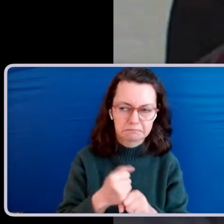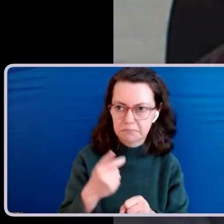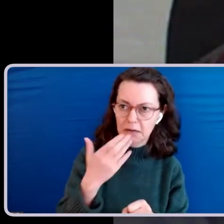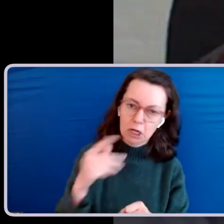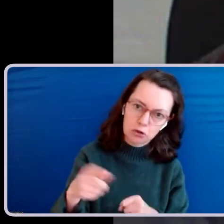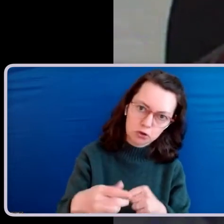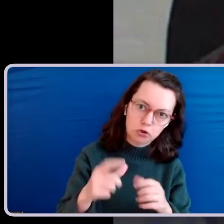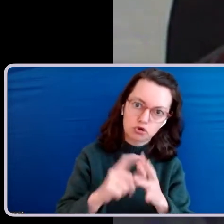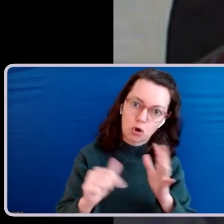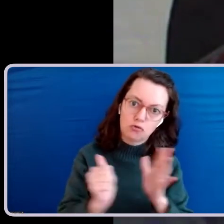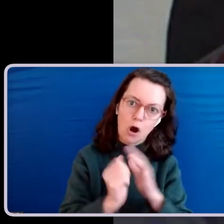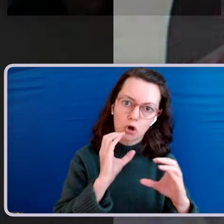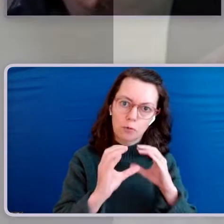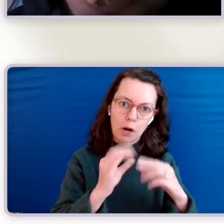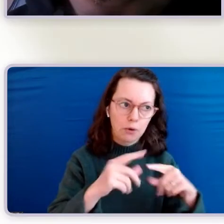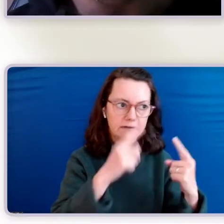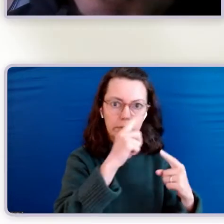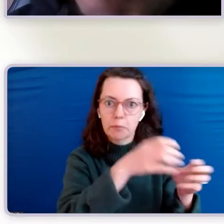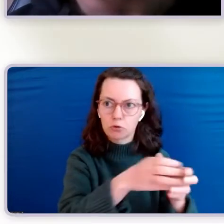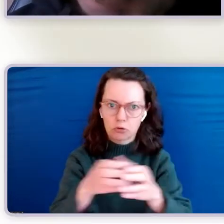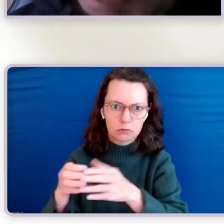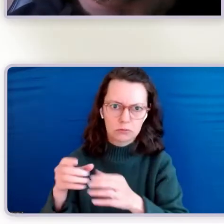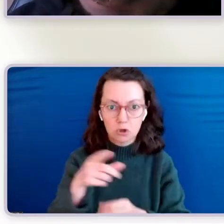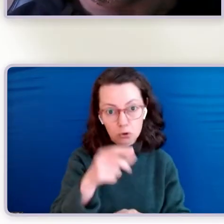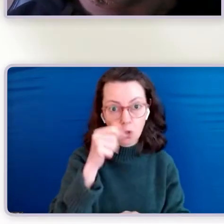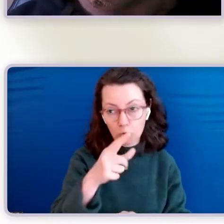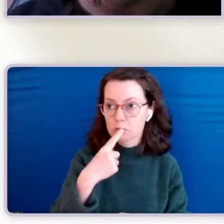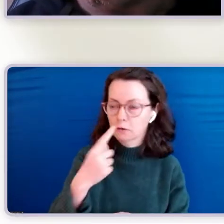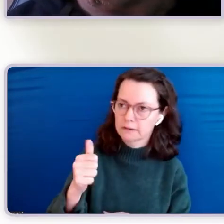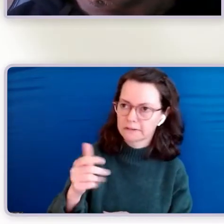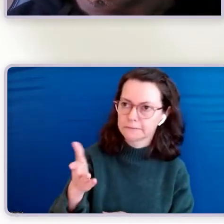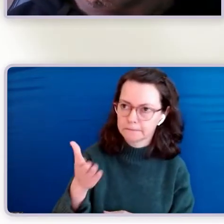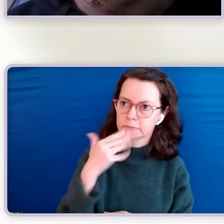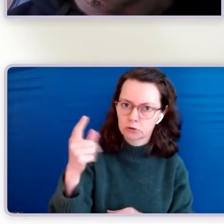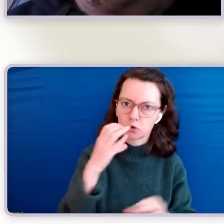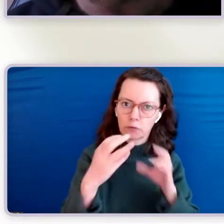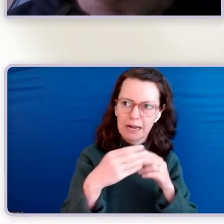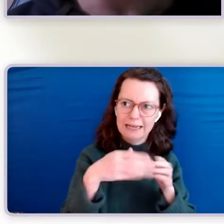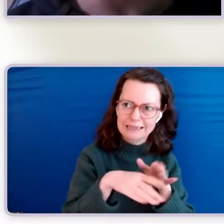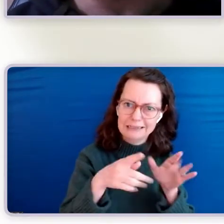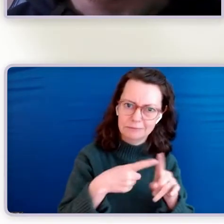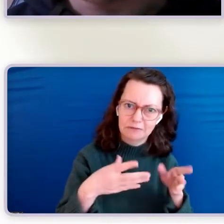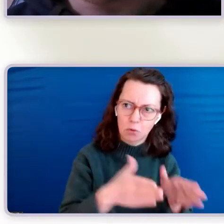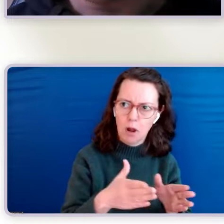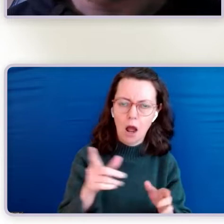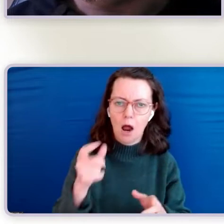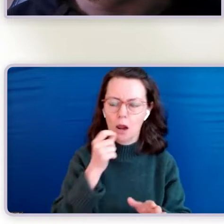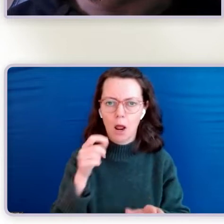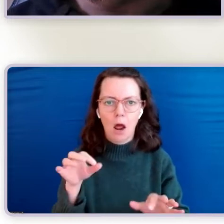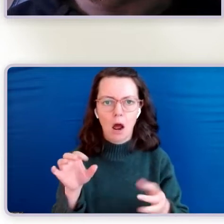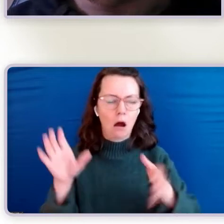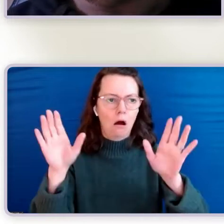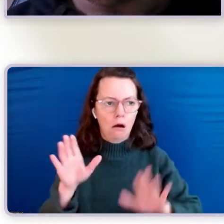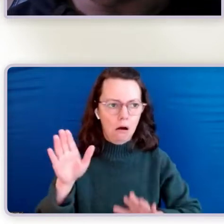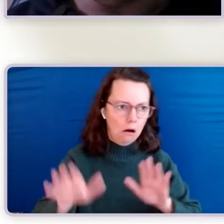know all of you have had those conversations, and yet still information is done in a reactionary way, and as